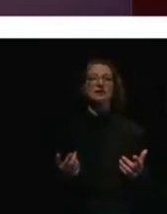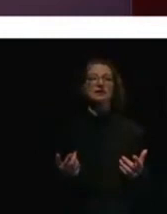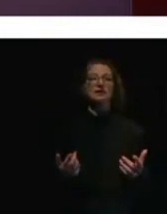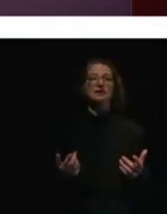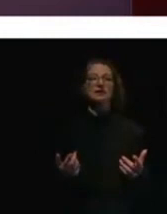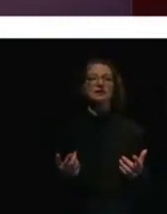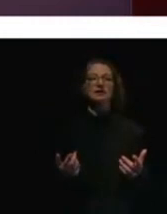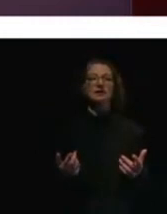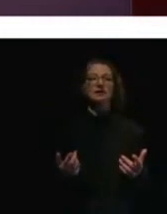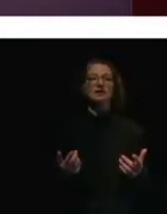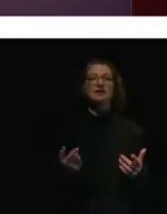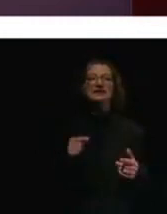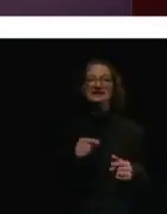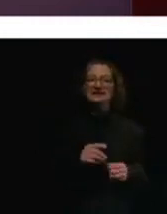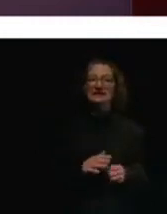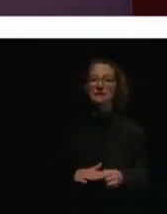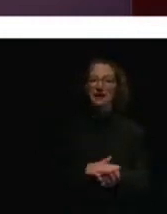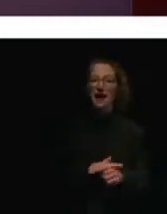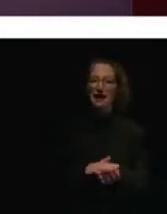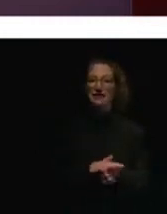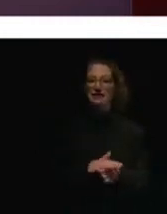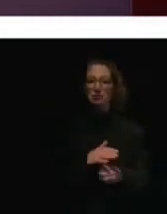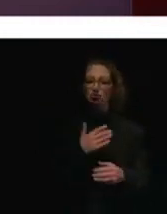means working in a field